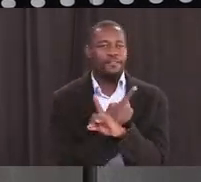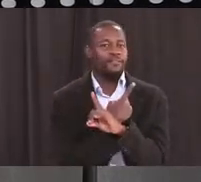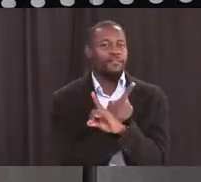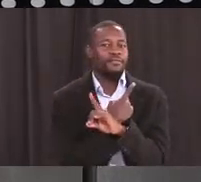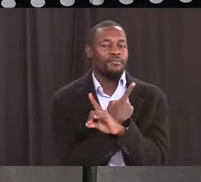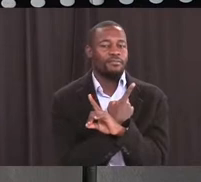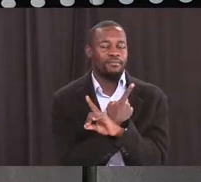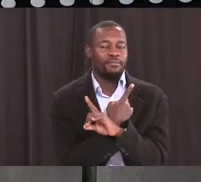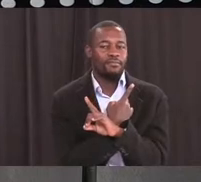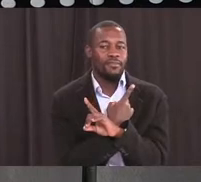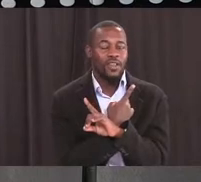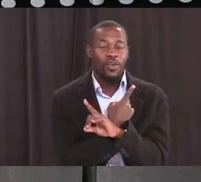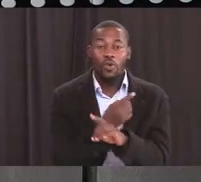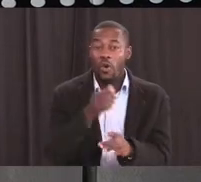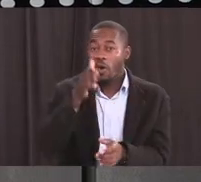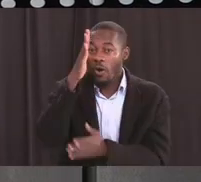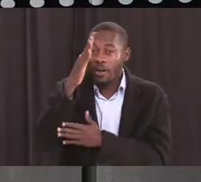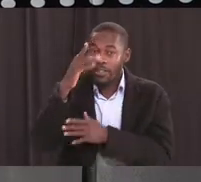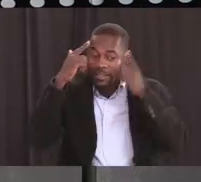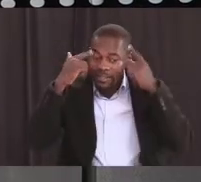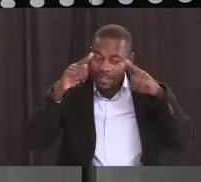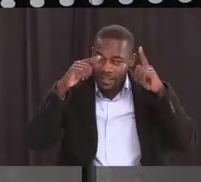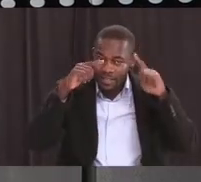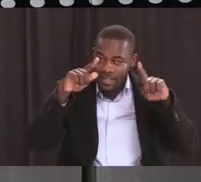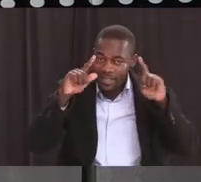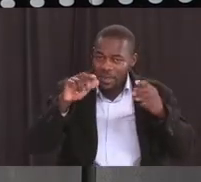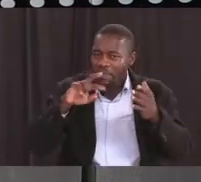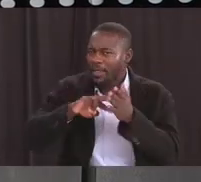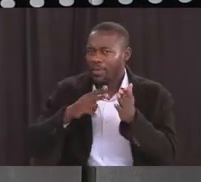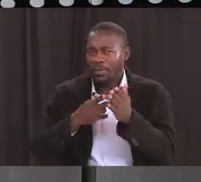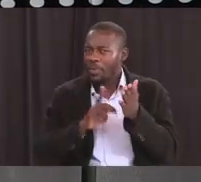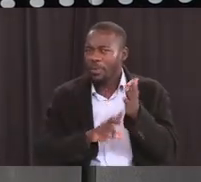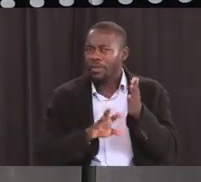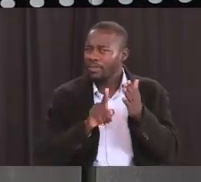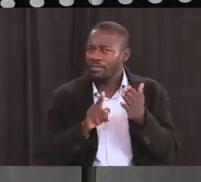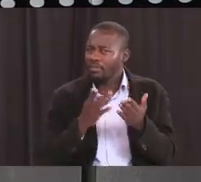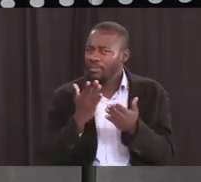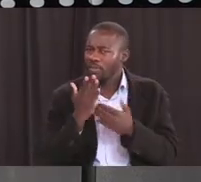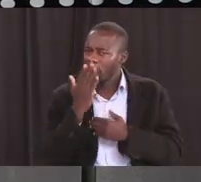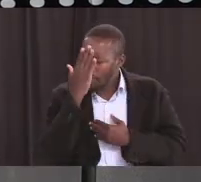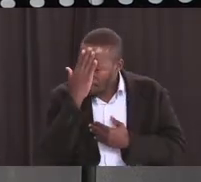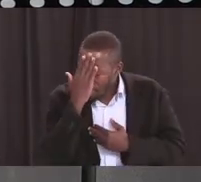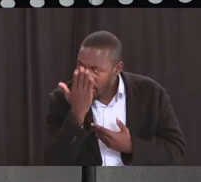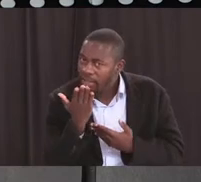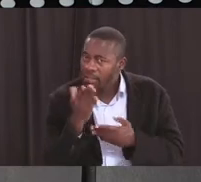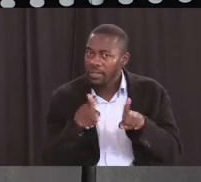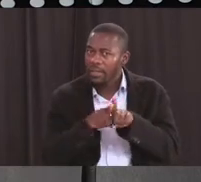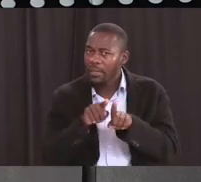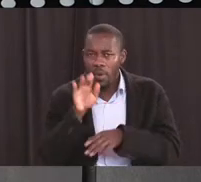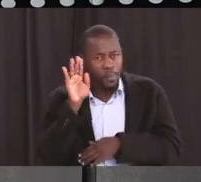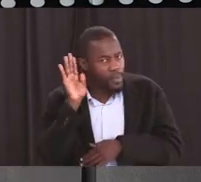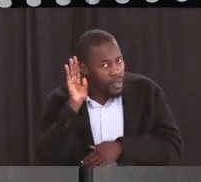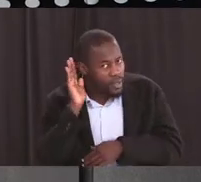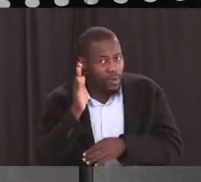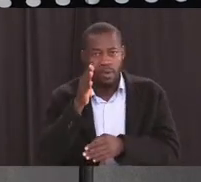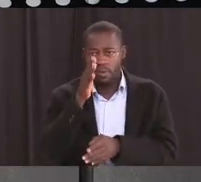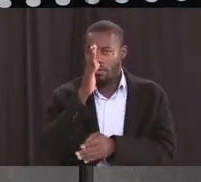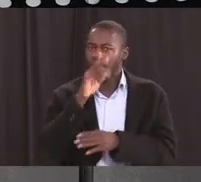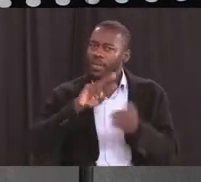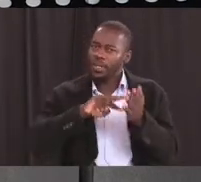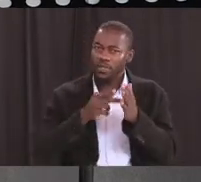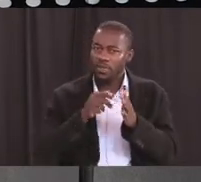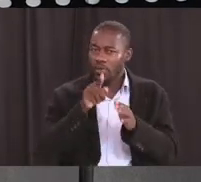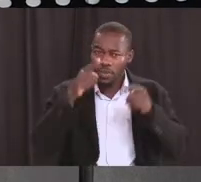success equals obedience. Let me say that again. Success in God's